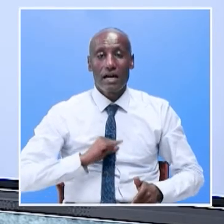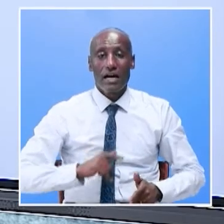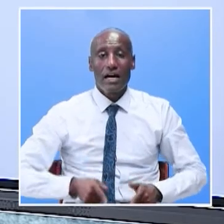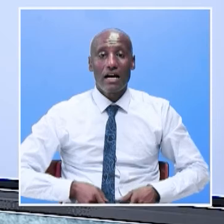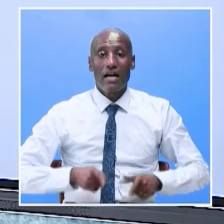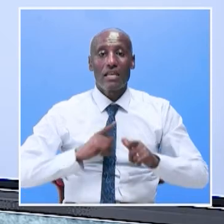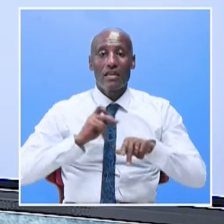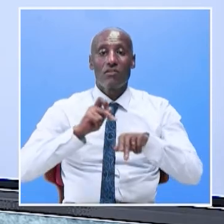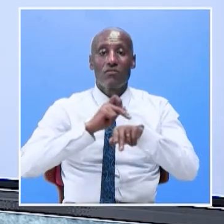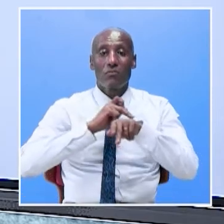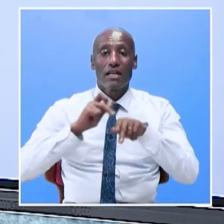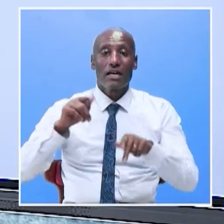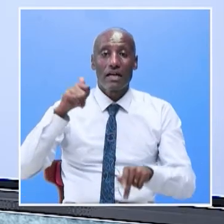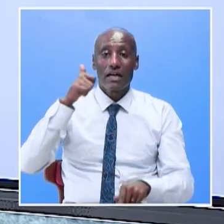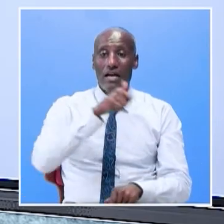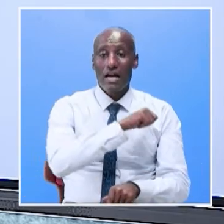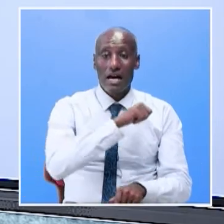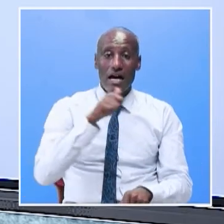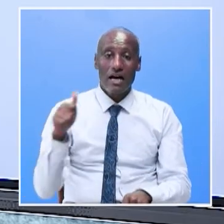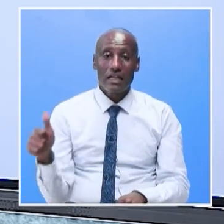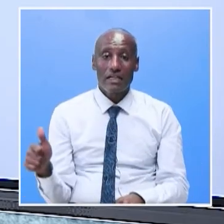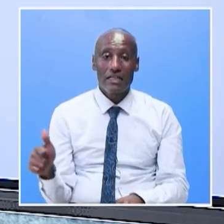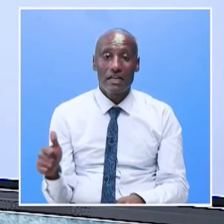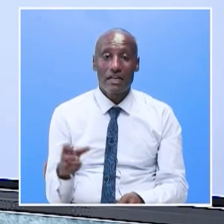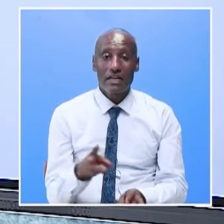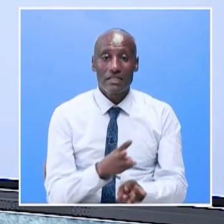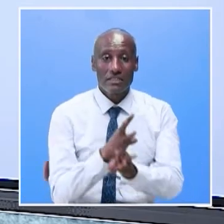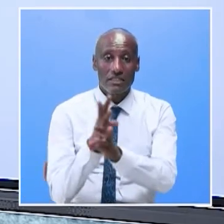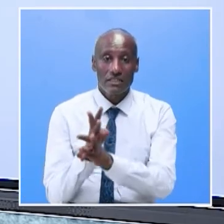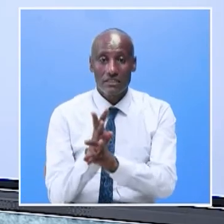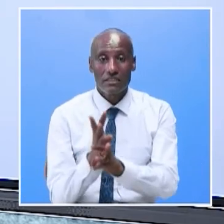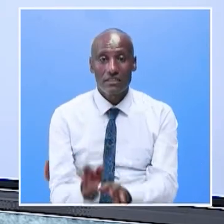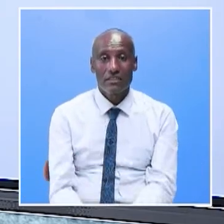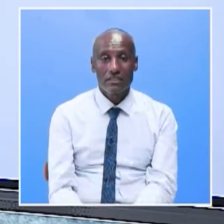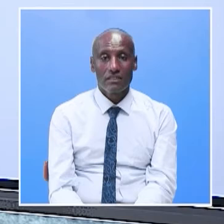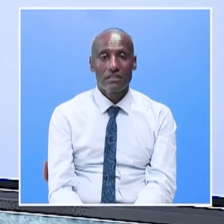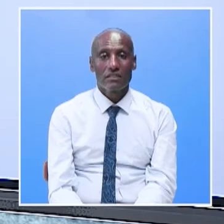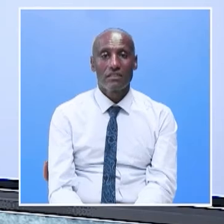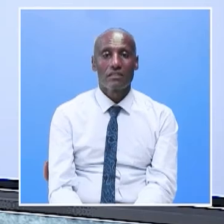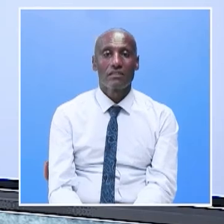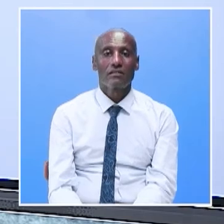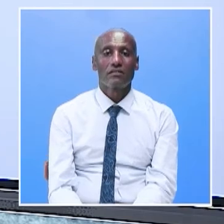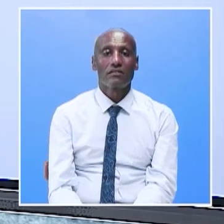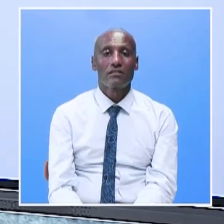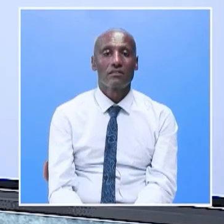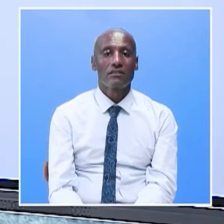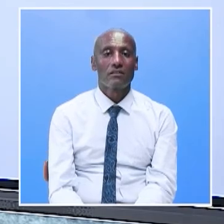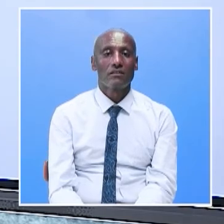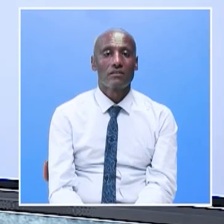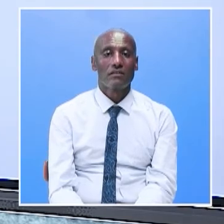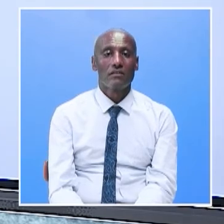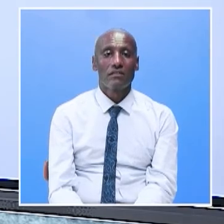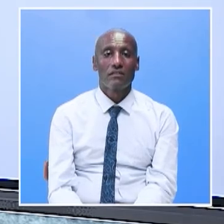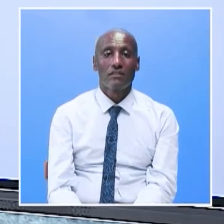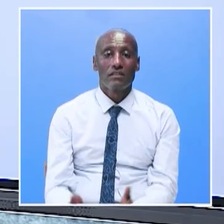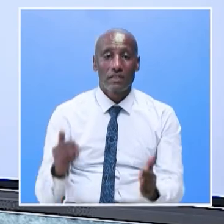Street. This question is a trick actually. I gave you before. I live in Ethiopia. Yes. Did you write